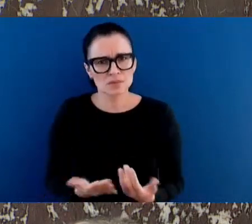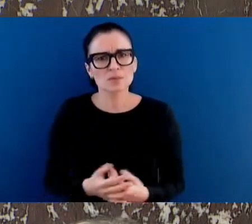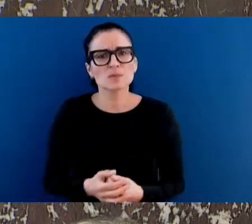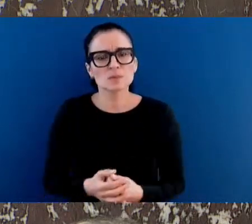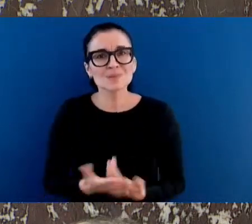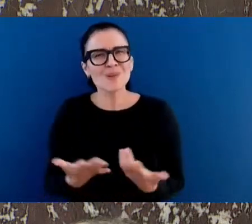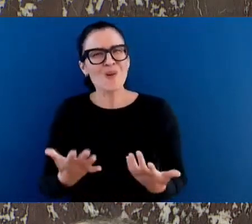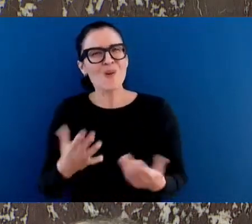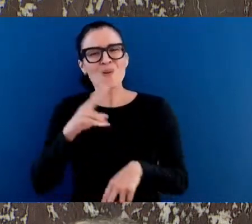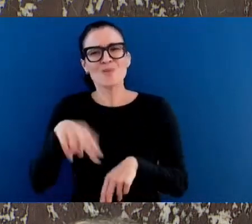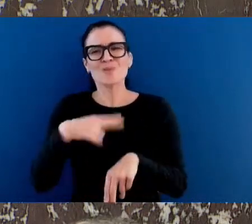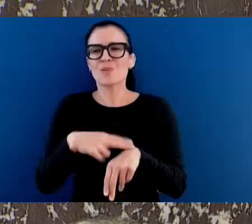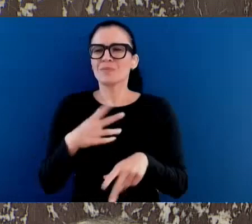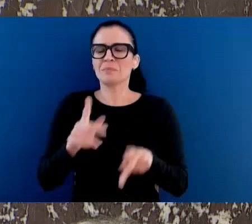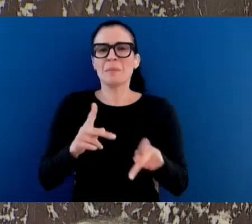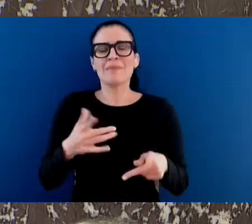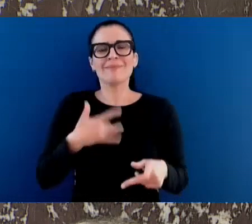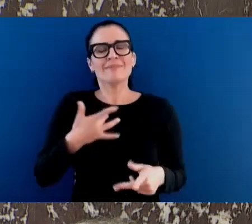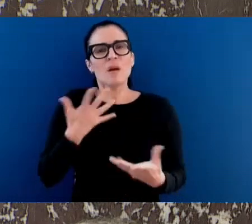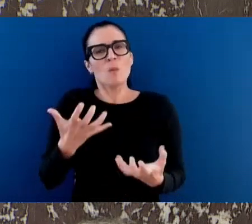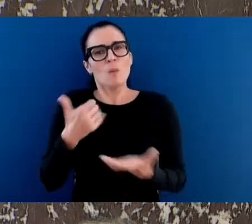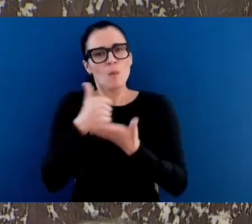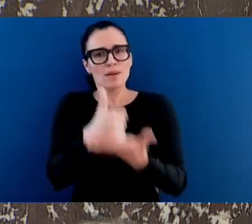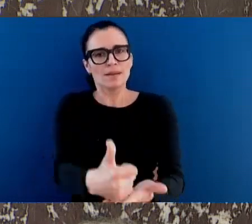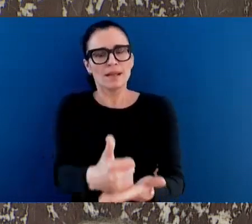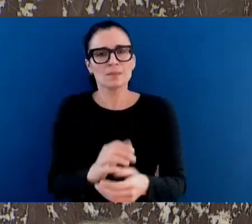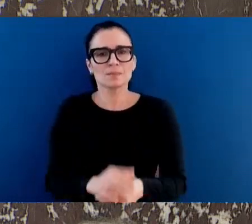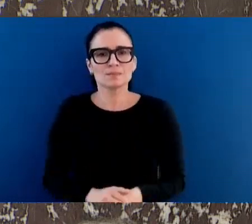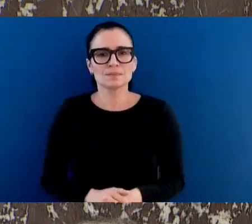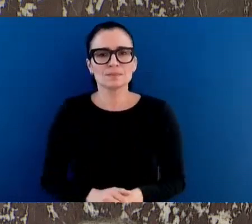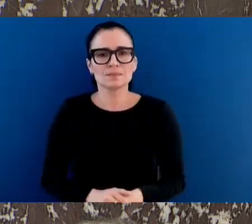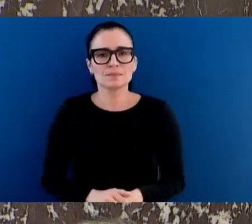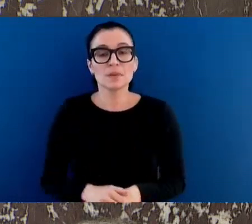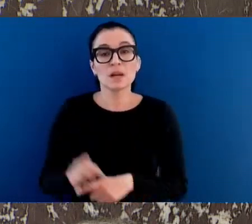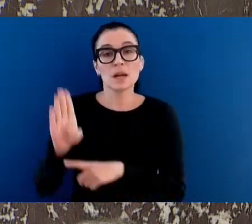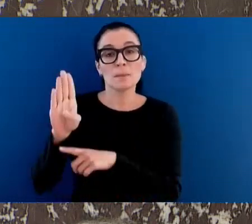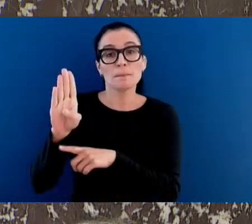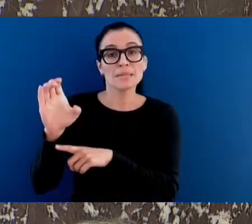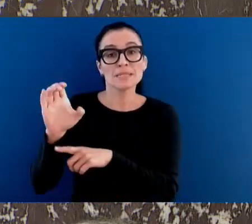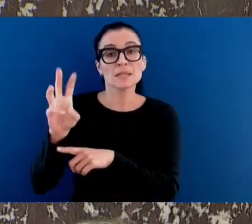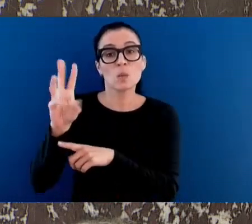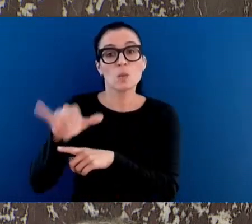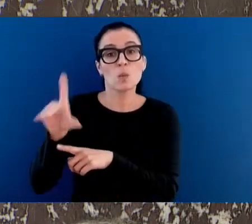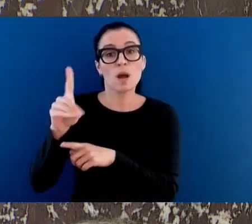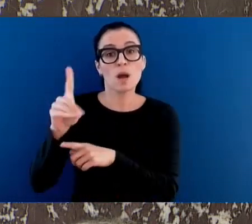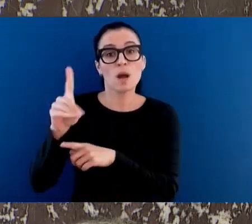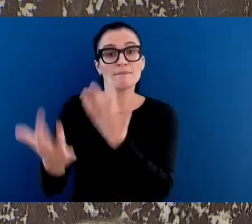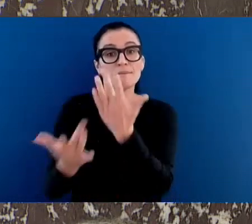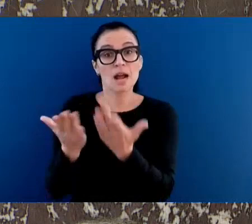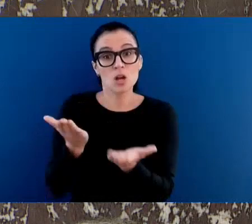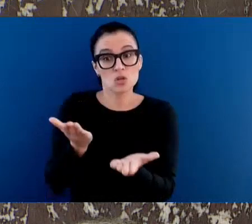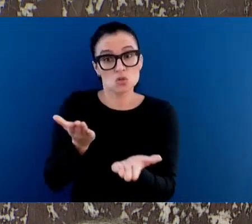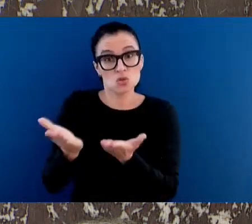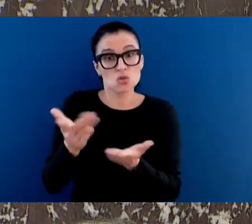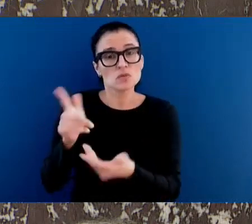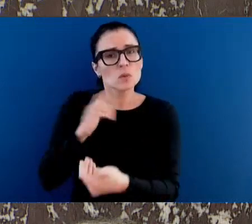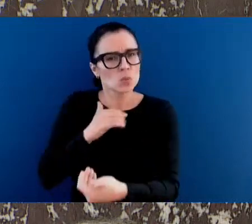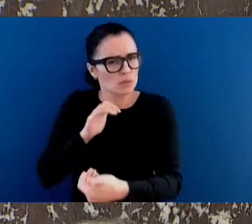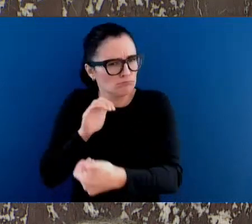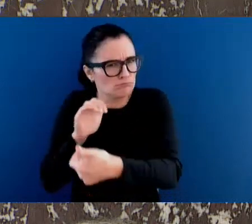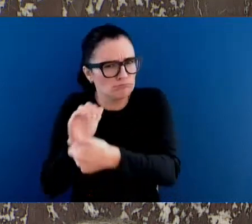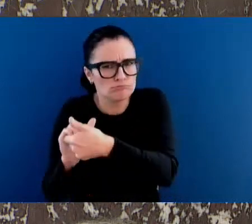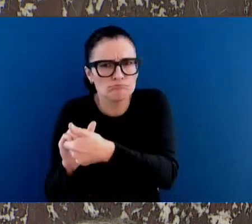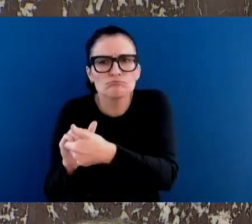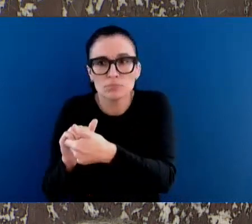wildland firefighters at the BC Wildfire Service, they do work very closely with contractors, including local businesses, forestry industry, local governments,